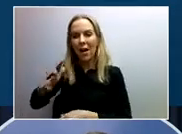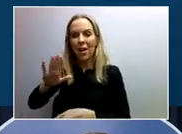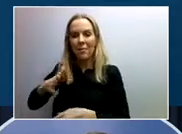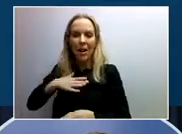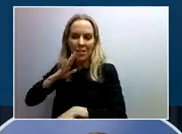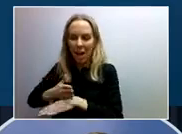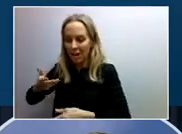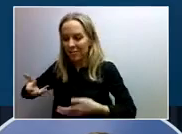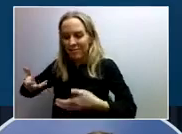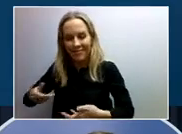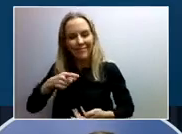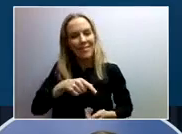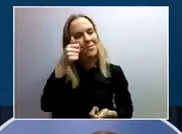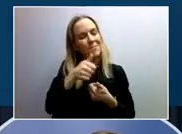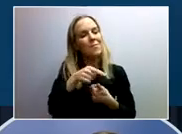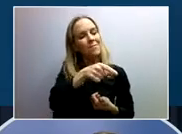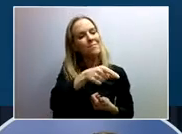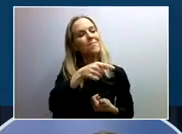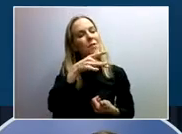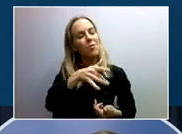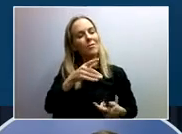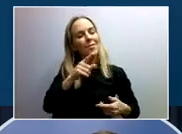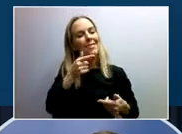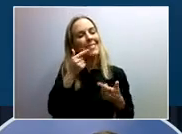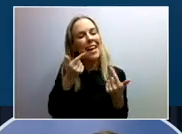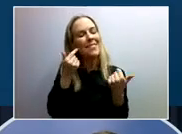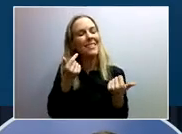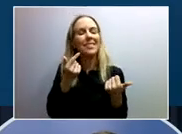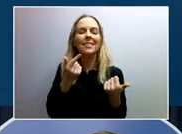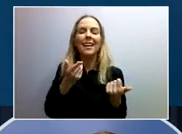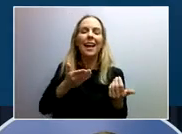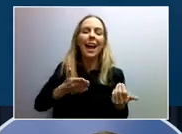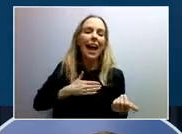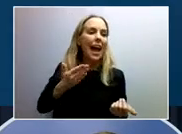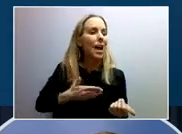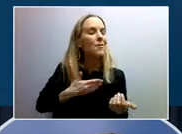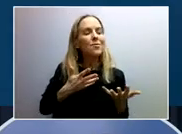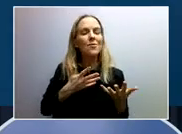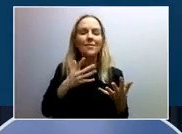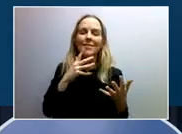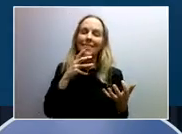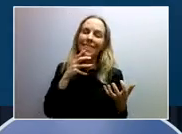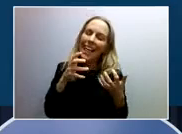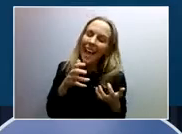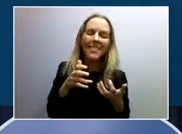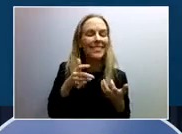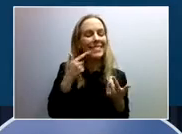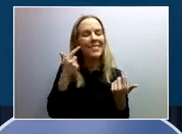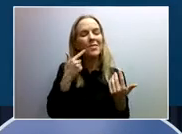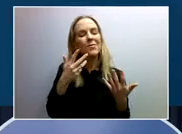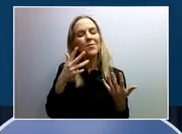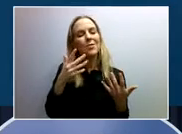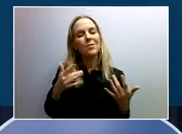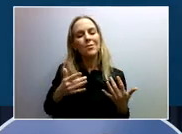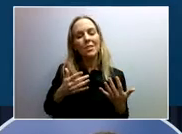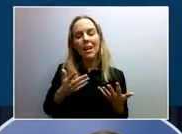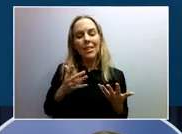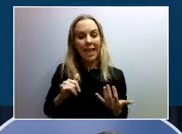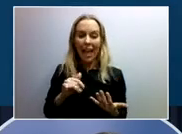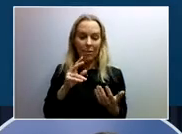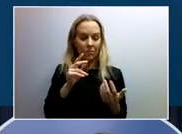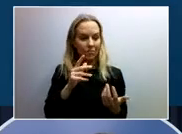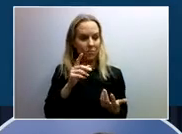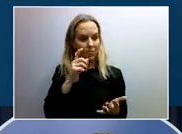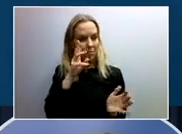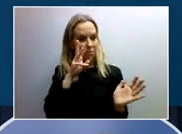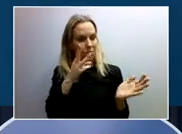laughing. Like a happy, joyful laugh. And that was pretty incredible. I mean, after